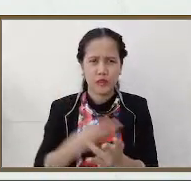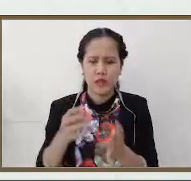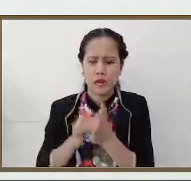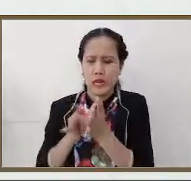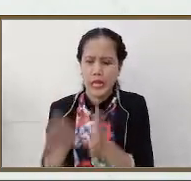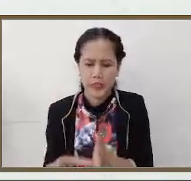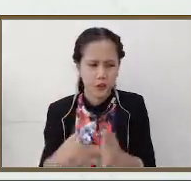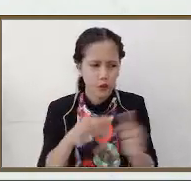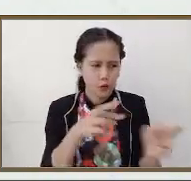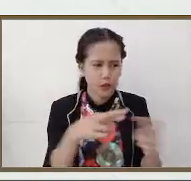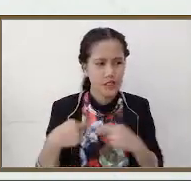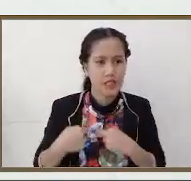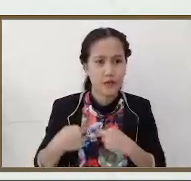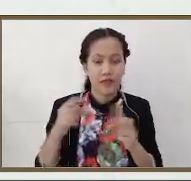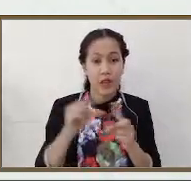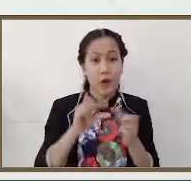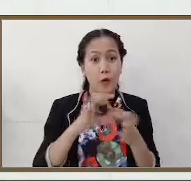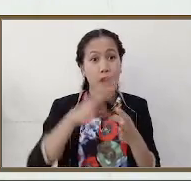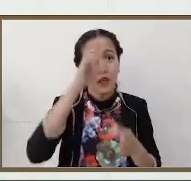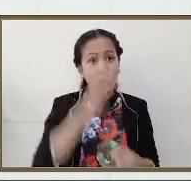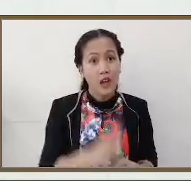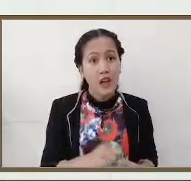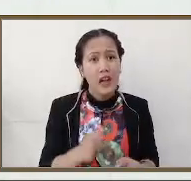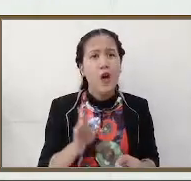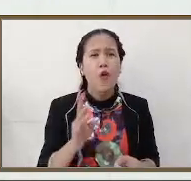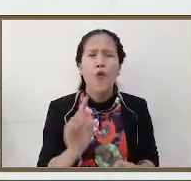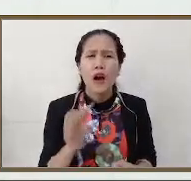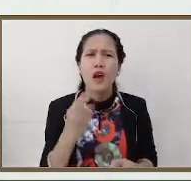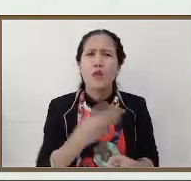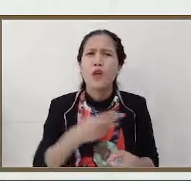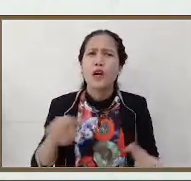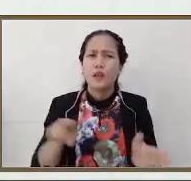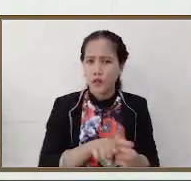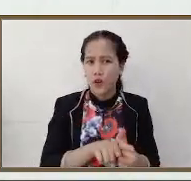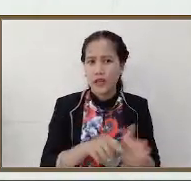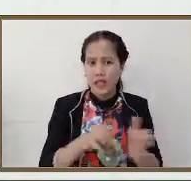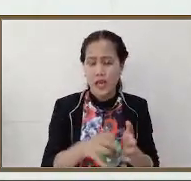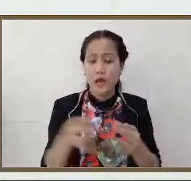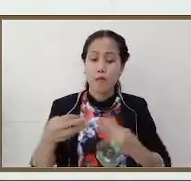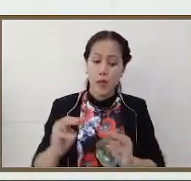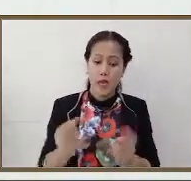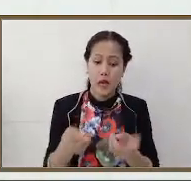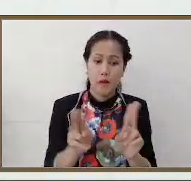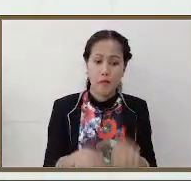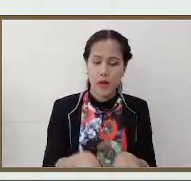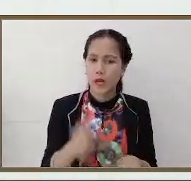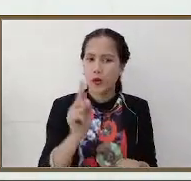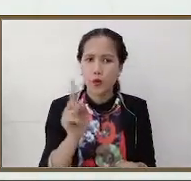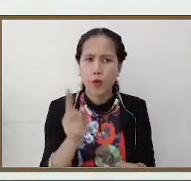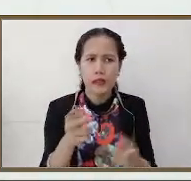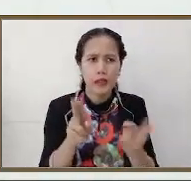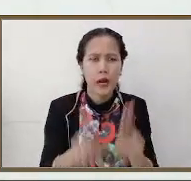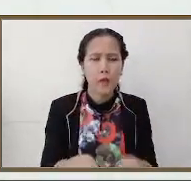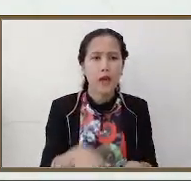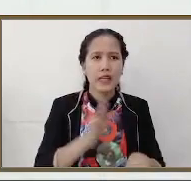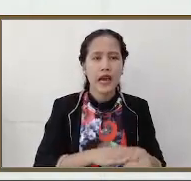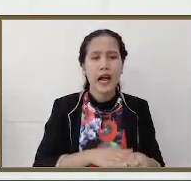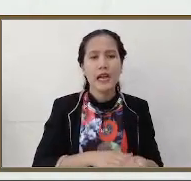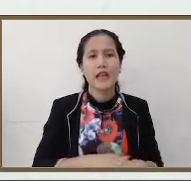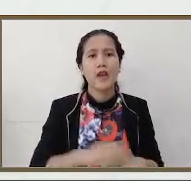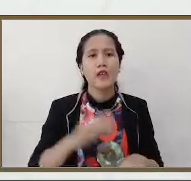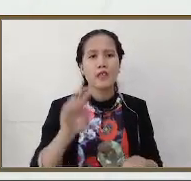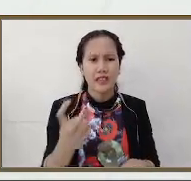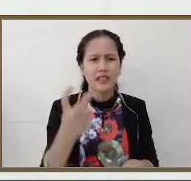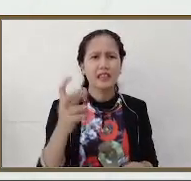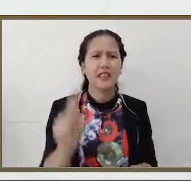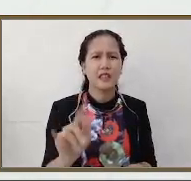because sabi ko nga po sa inyo, ang iniiwasan natin ay mangyari sa atin yung nasa 2 Timothy chapter 3, verse number 7, that